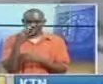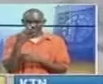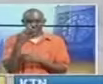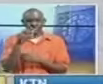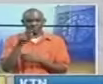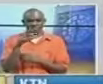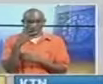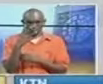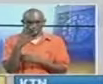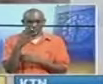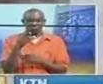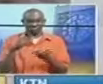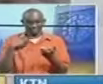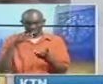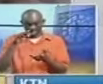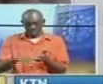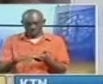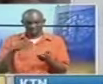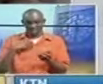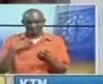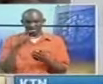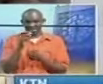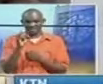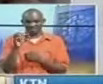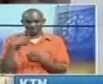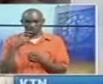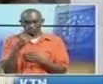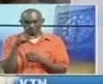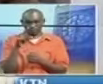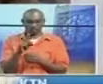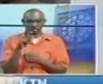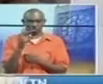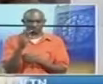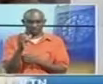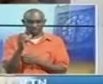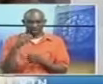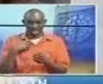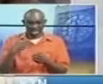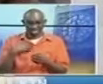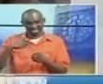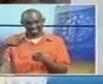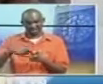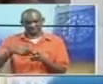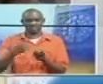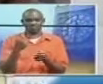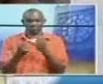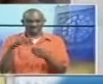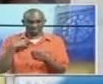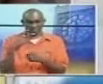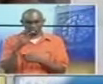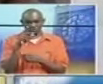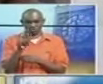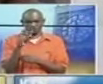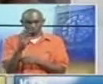by 3.40 shillings per litre, diesel by 1.20 shillings, and kerosene by 2.20 shillings.